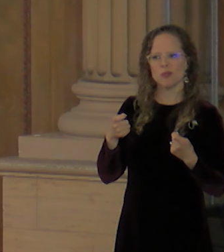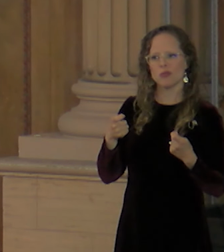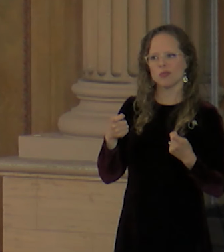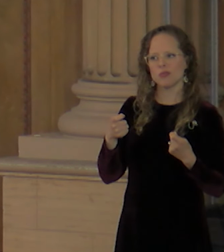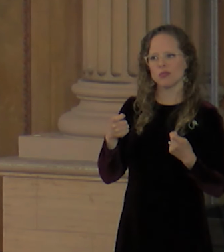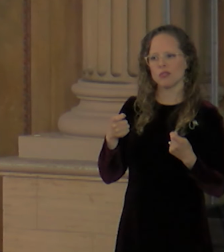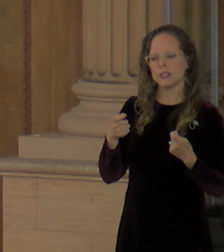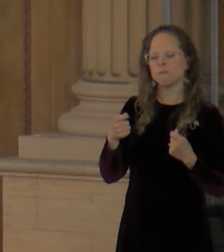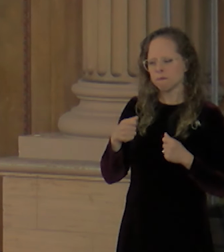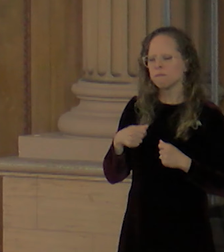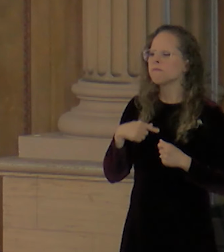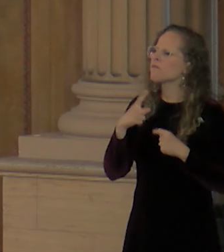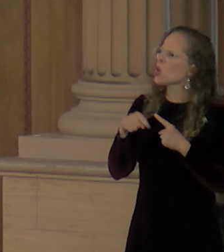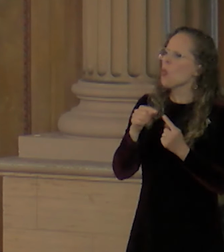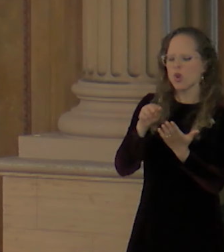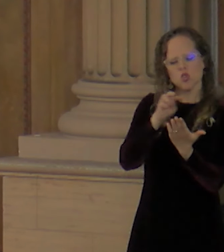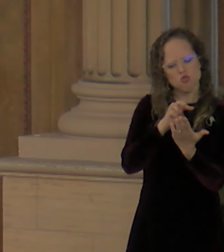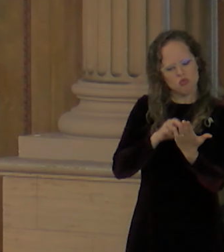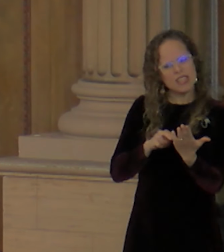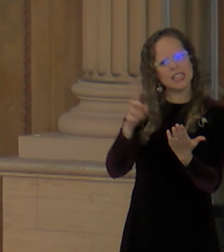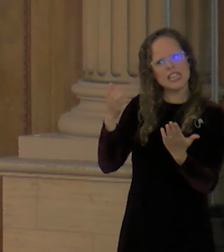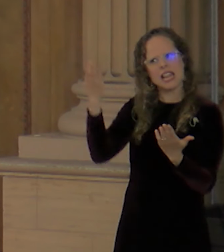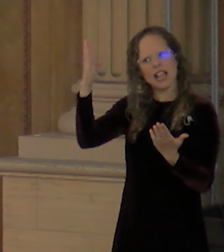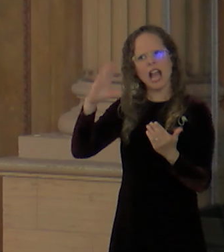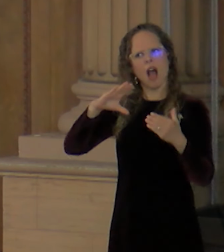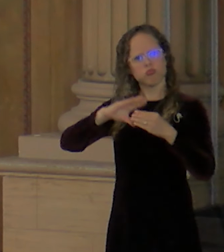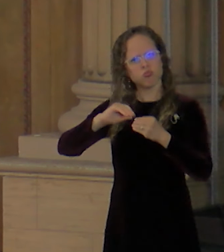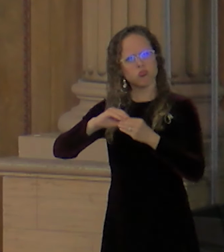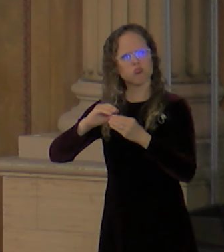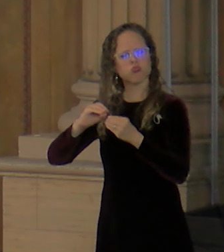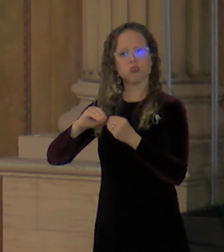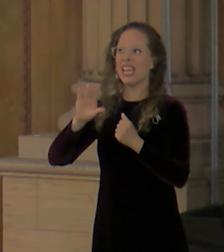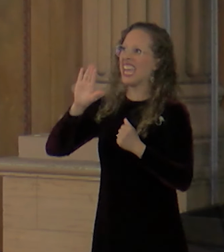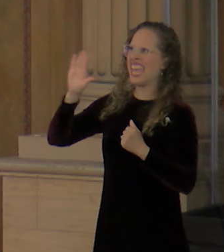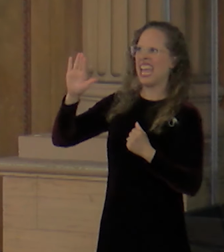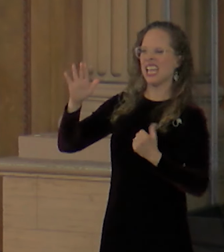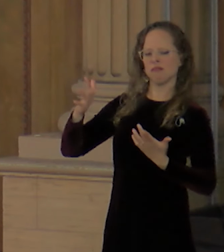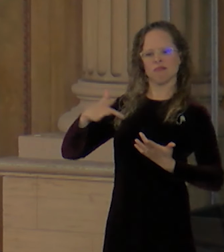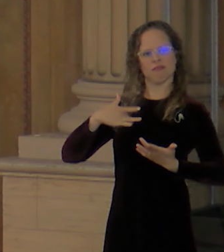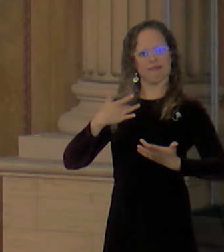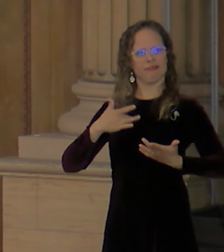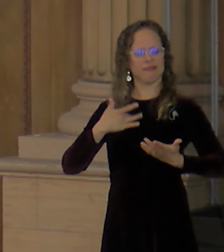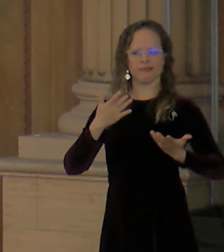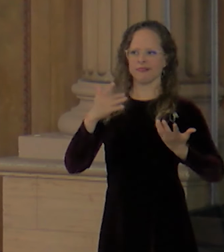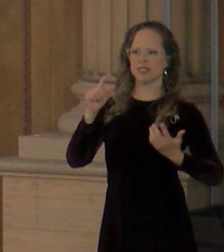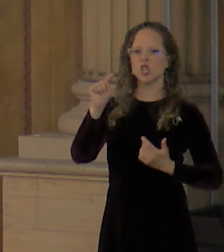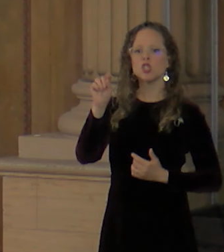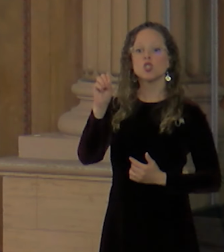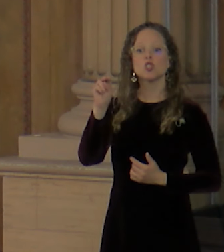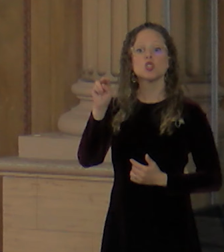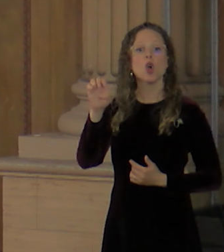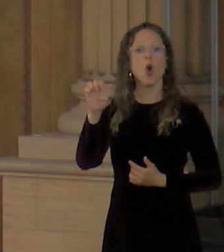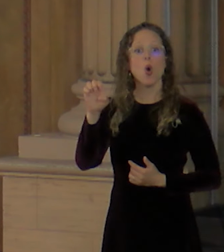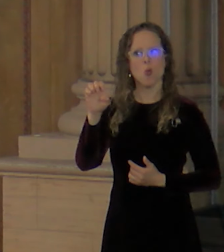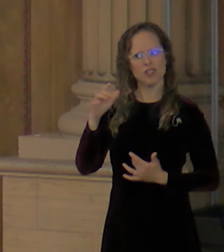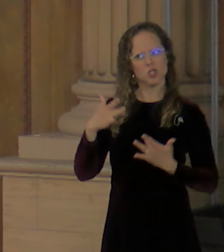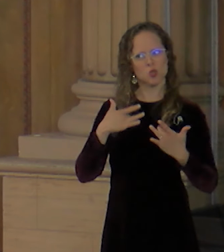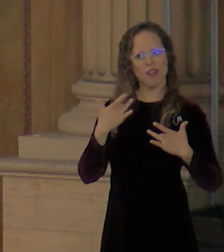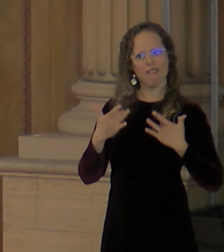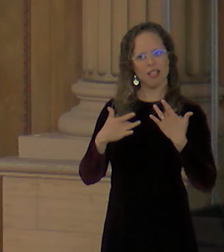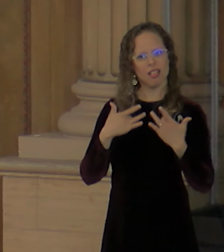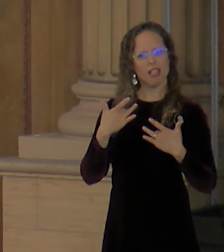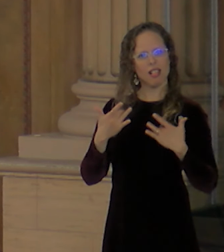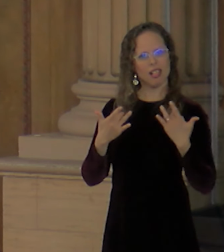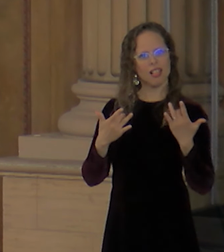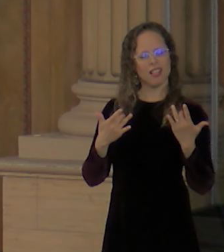Also, as you read through these speeches, you see that God has a joyful tone as he describes his world, and a joyful tone even as he describes his rule